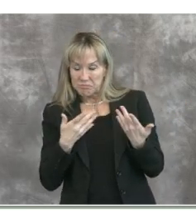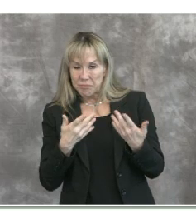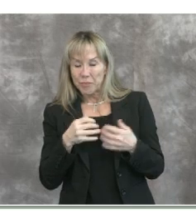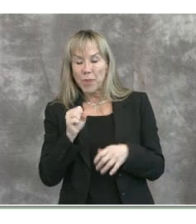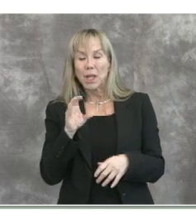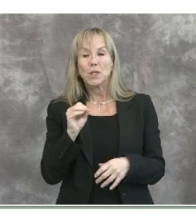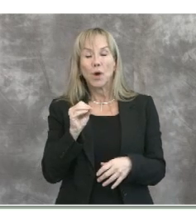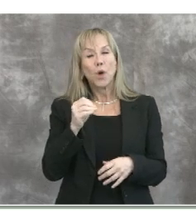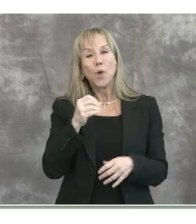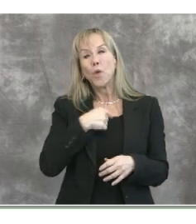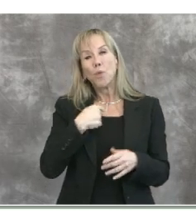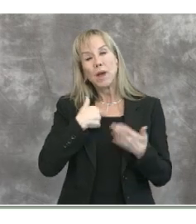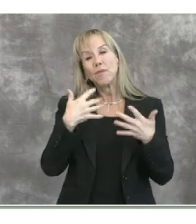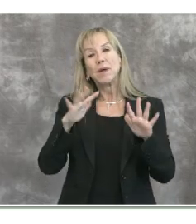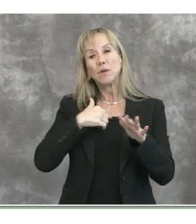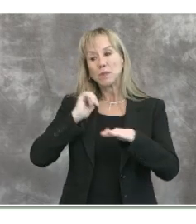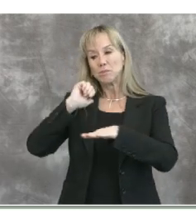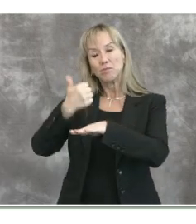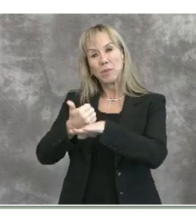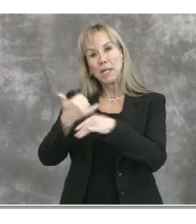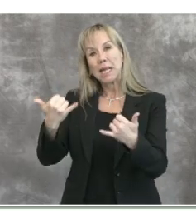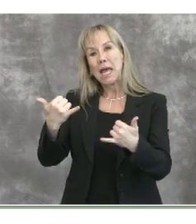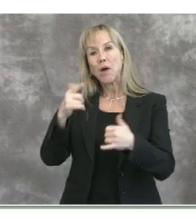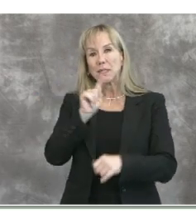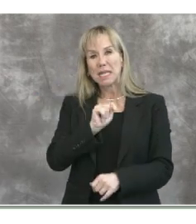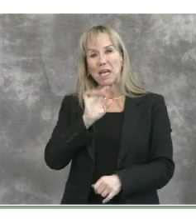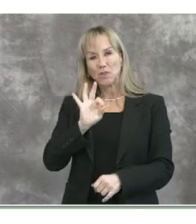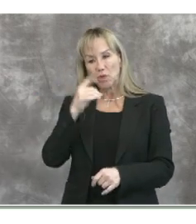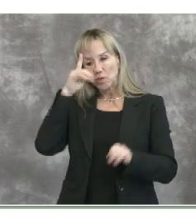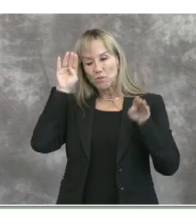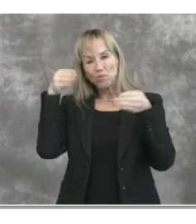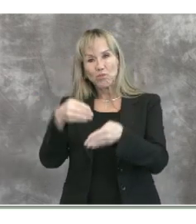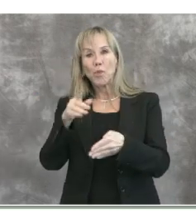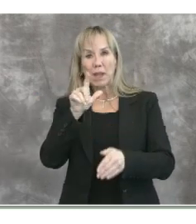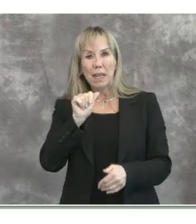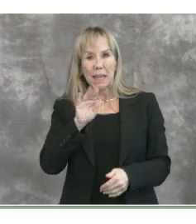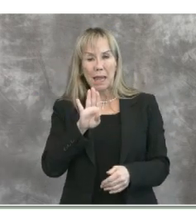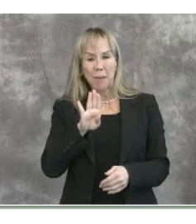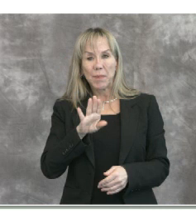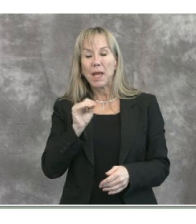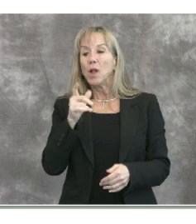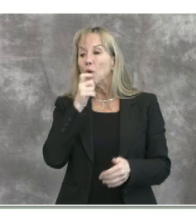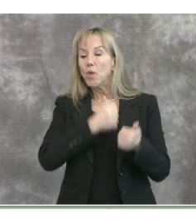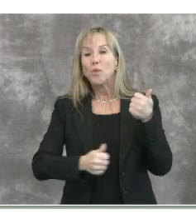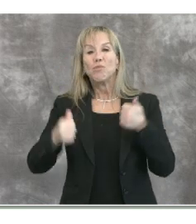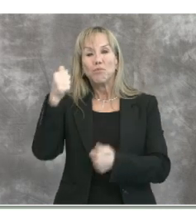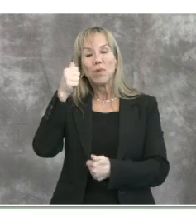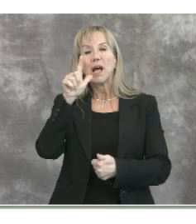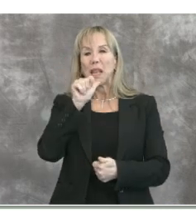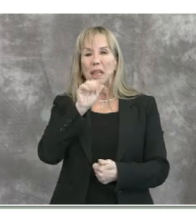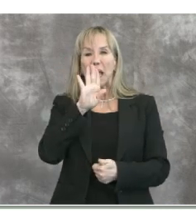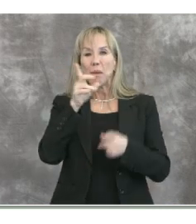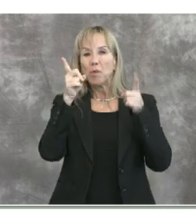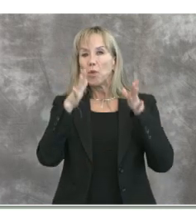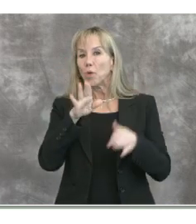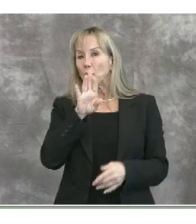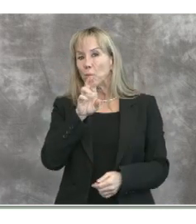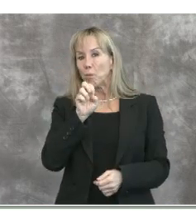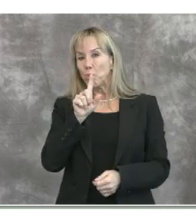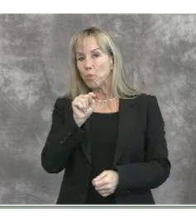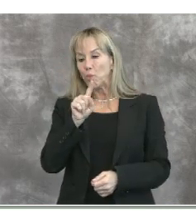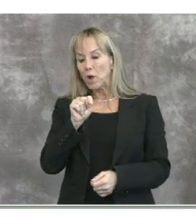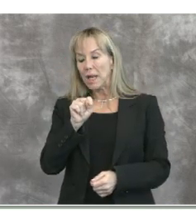a laboratory task force, which is headed by our Public Health Laboratory Director, Brett